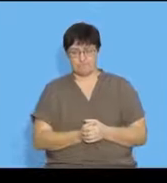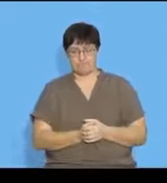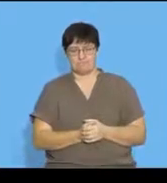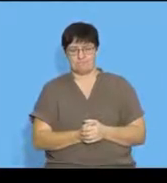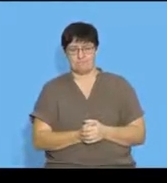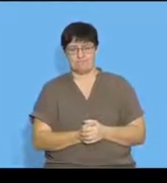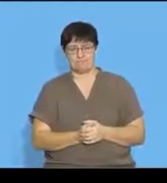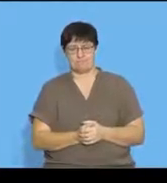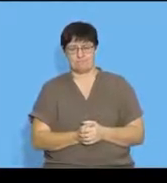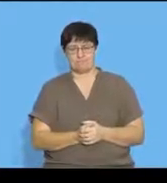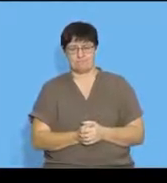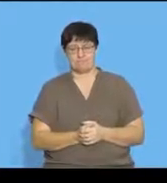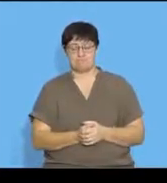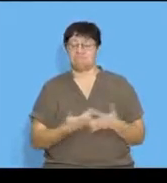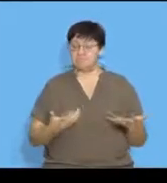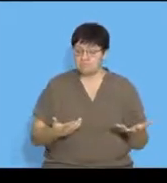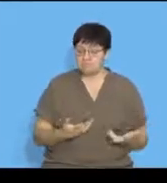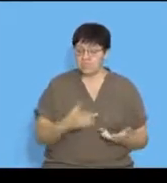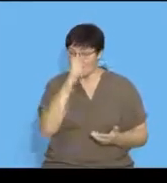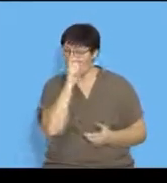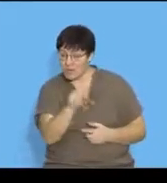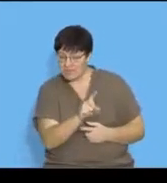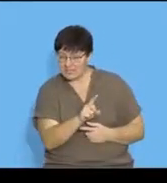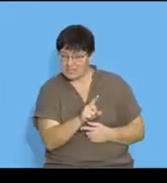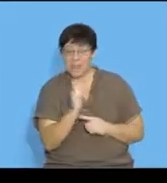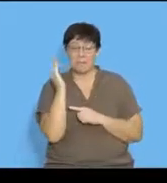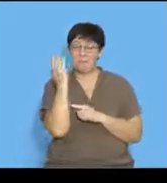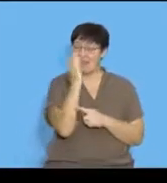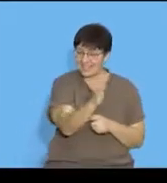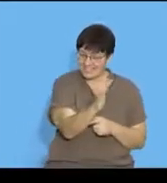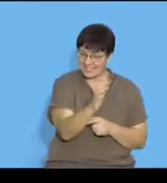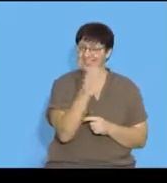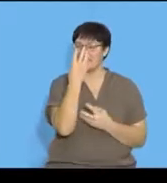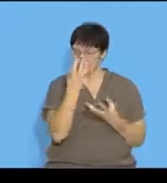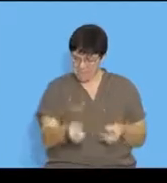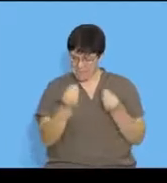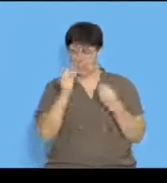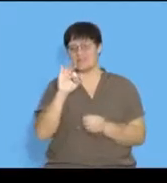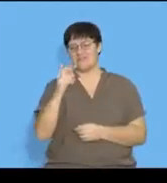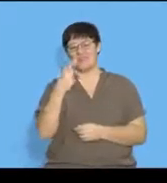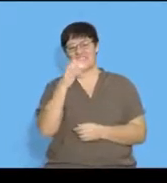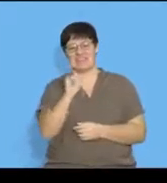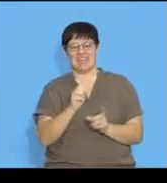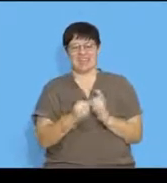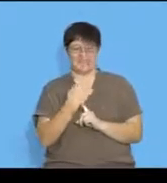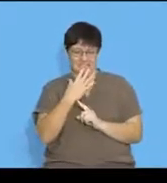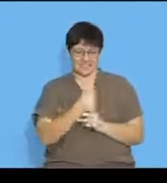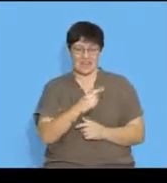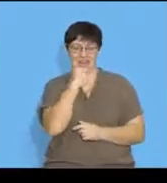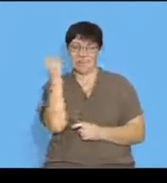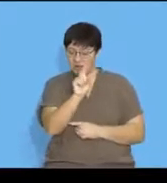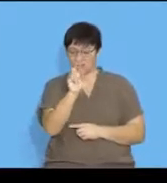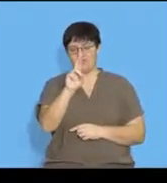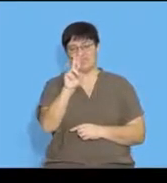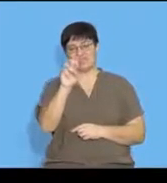Okay, now believe it or not, right, so do plants. Plants also get a fungal infection, and it's called rust. Now,